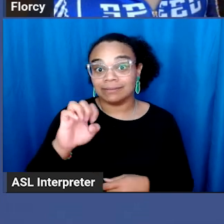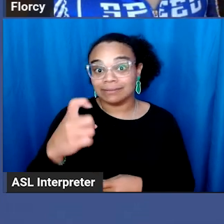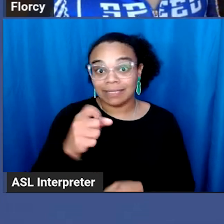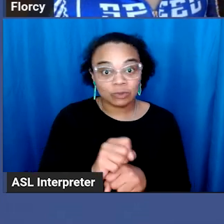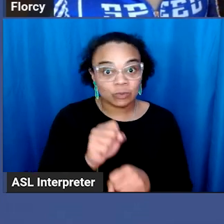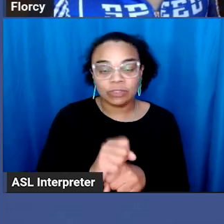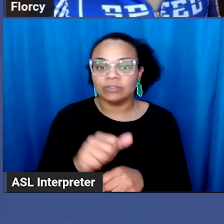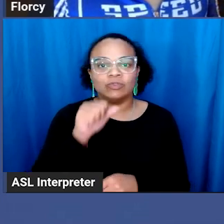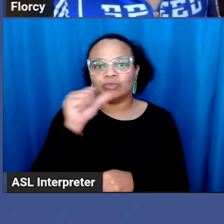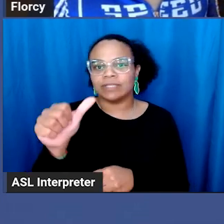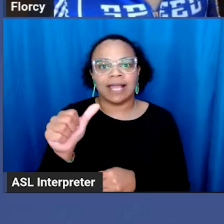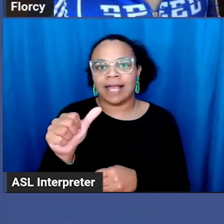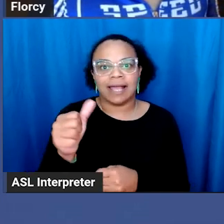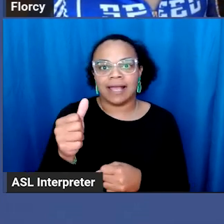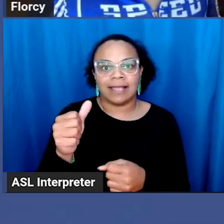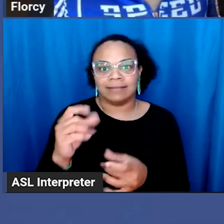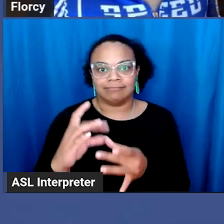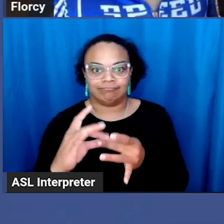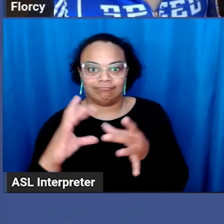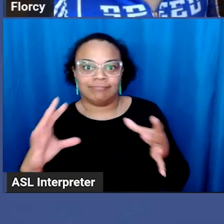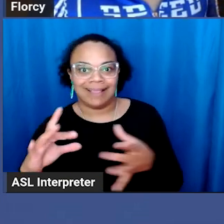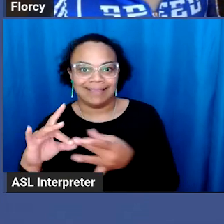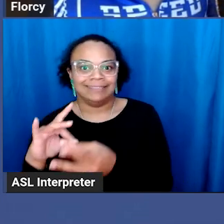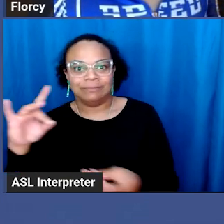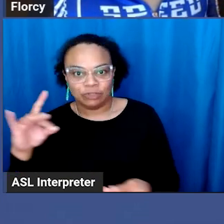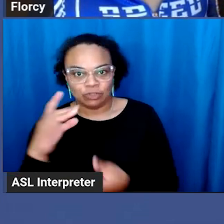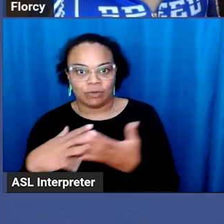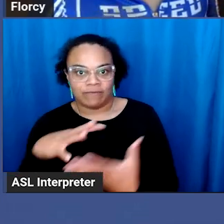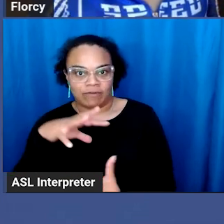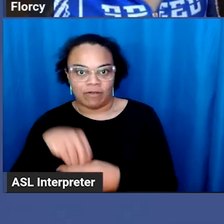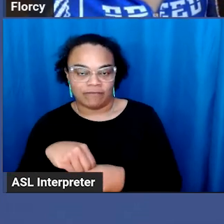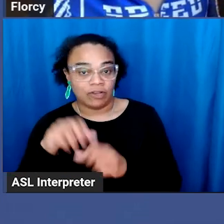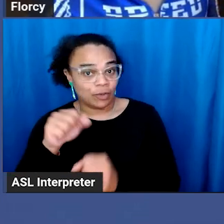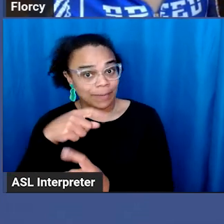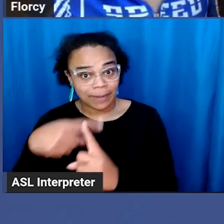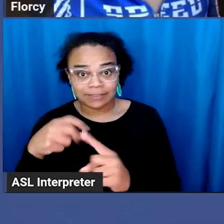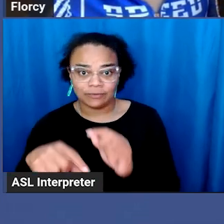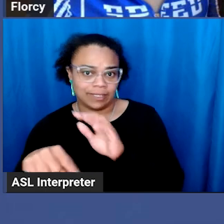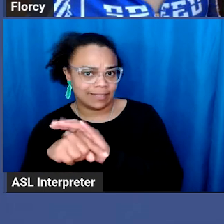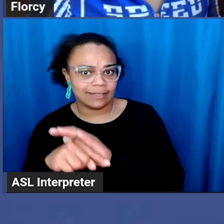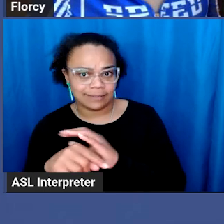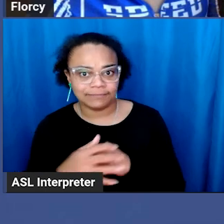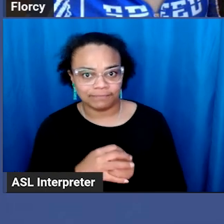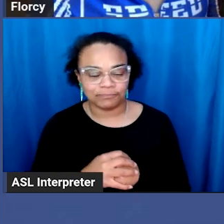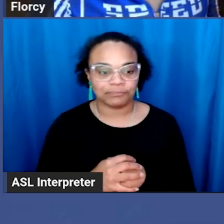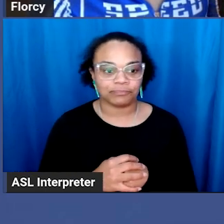spiritual component that is involved in it, whether it be positive or negative.